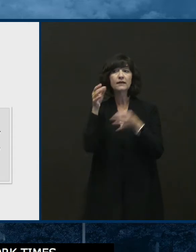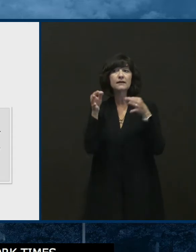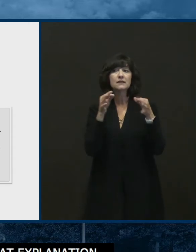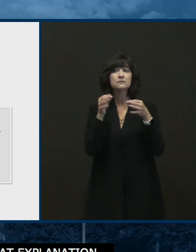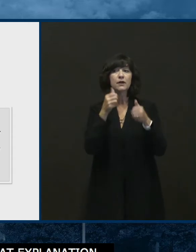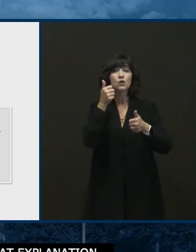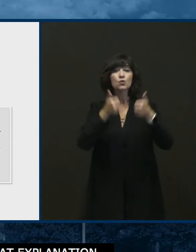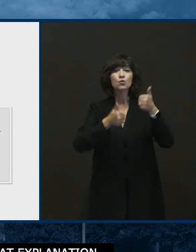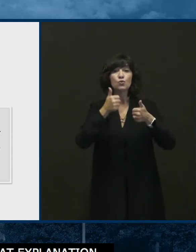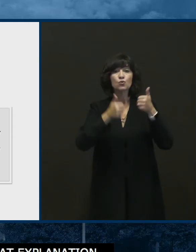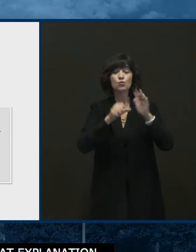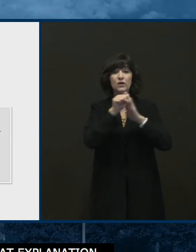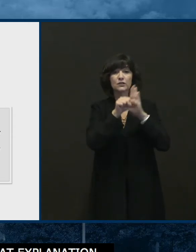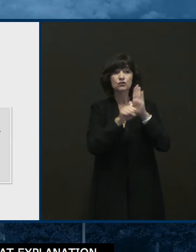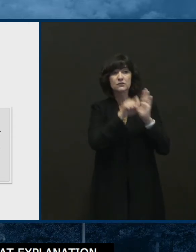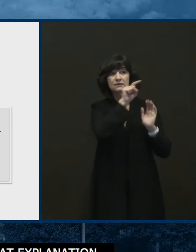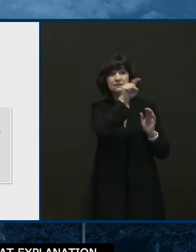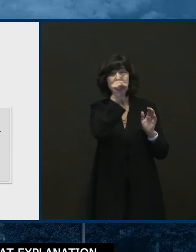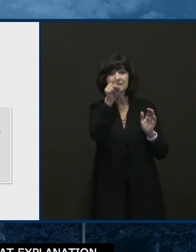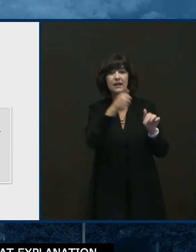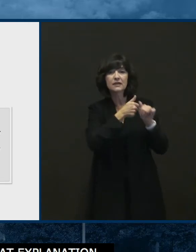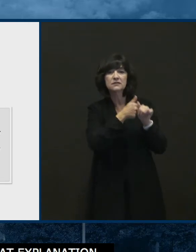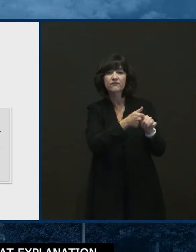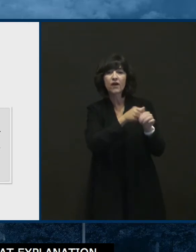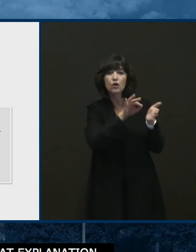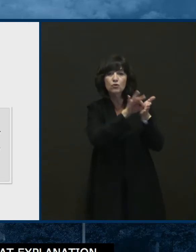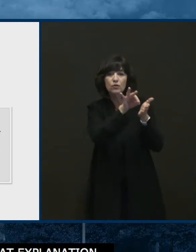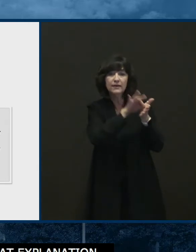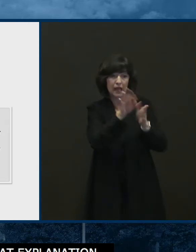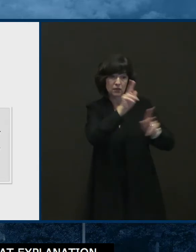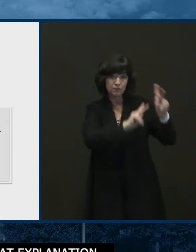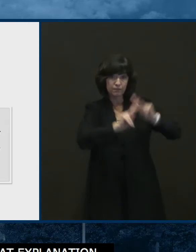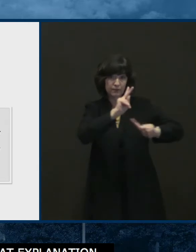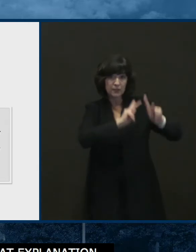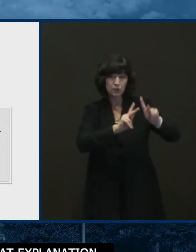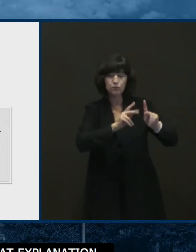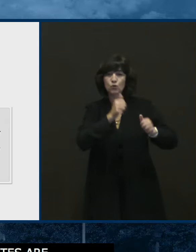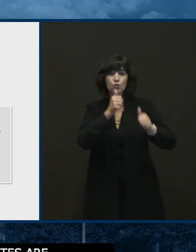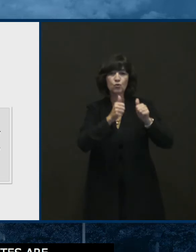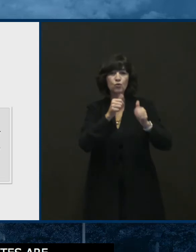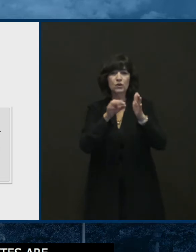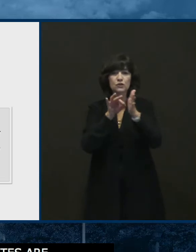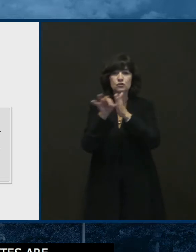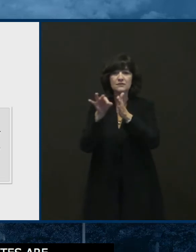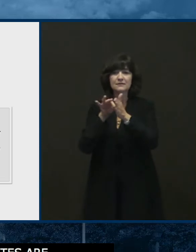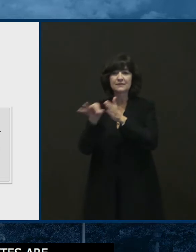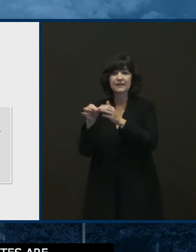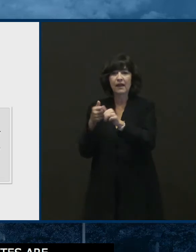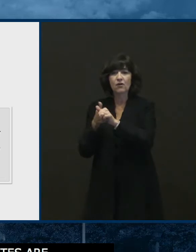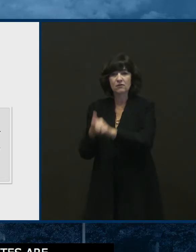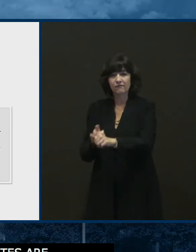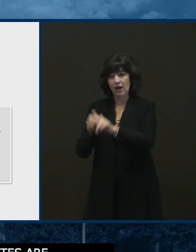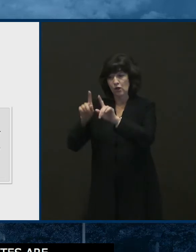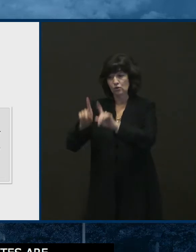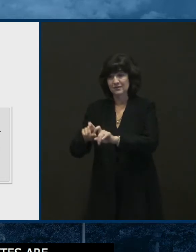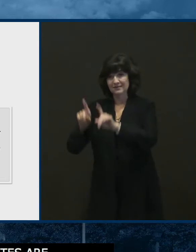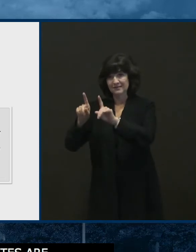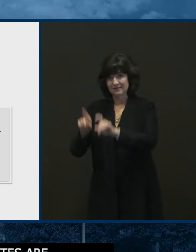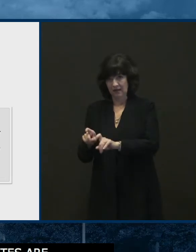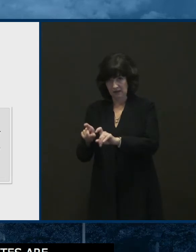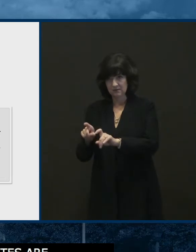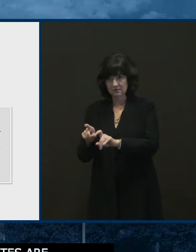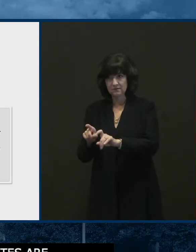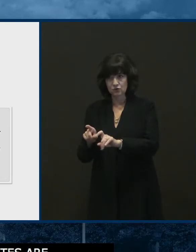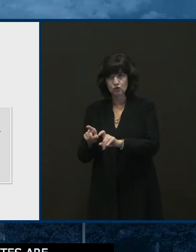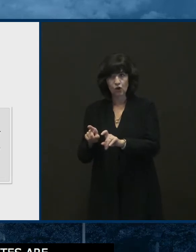the person-based, which currently we have an asterisk next to our state, but it looks like about 33 states are using the